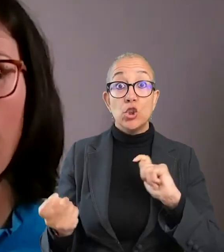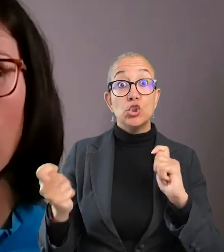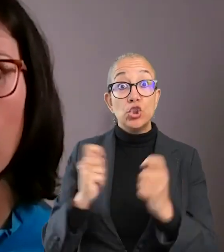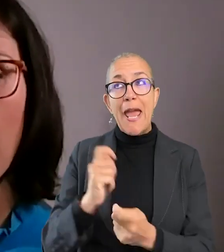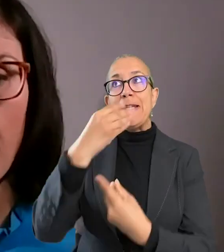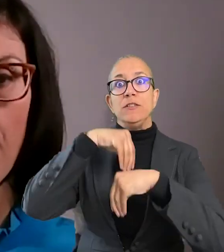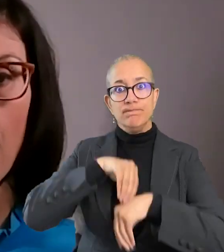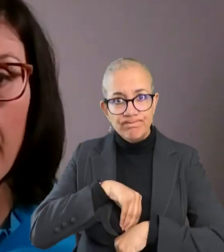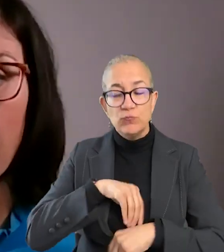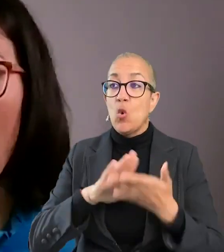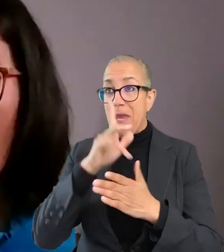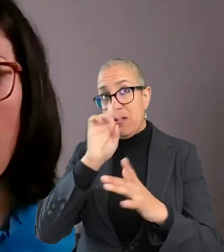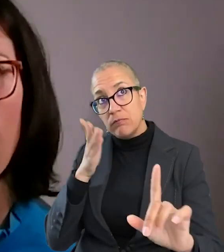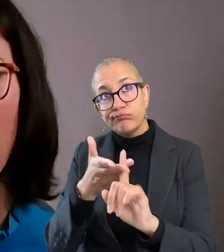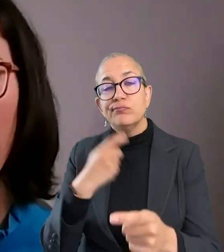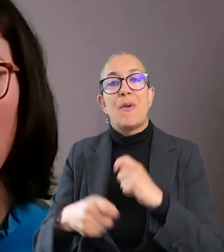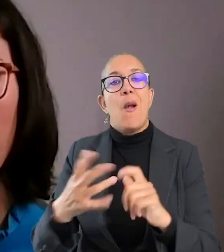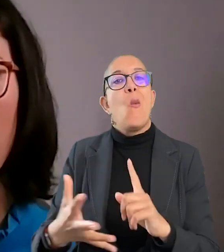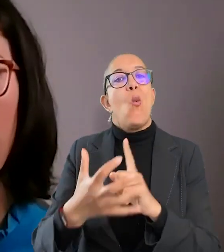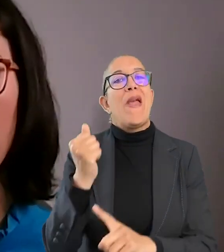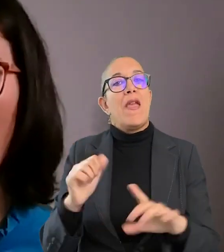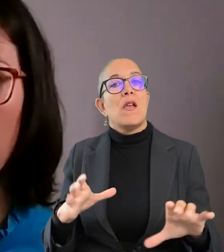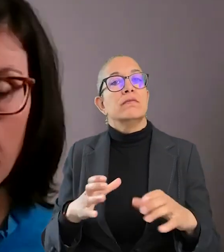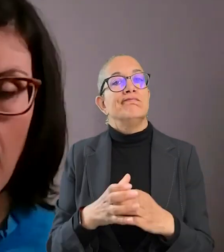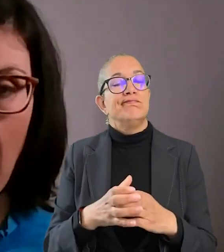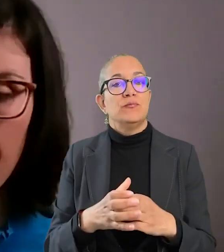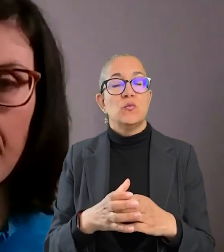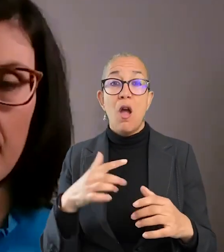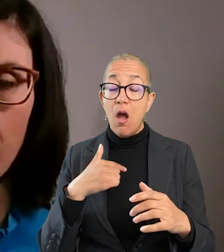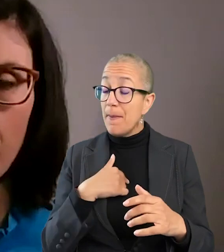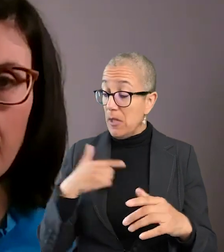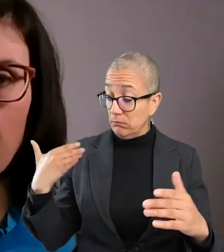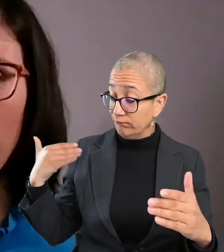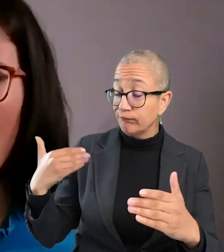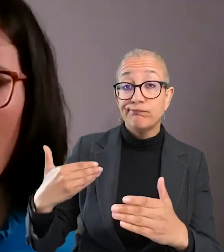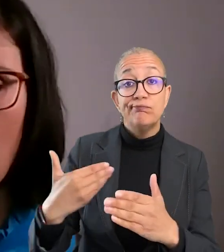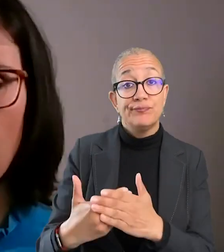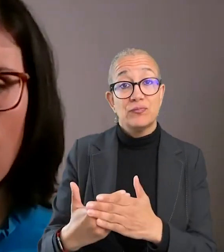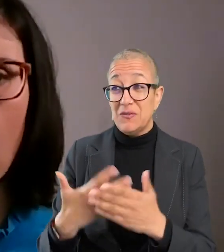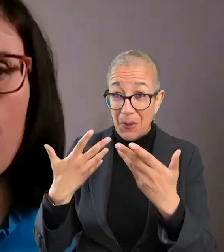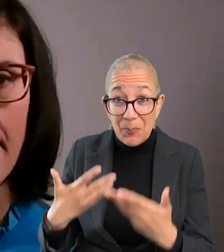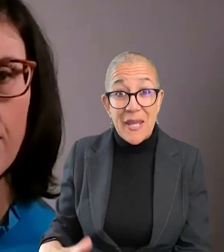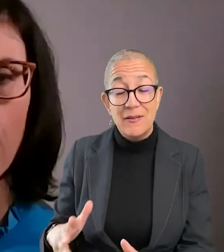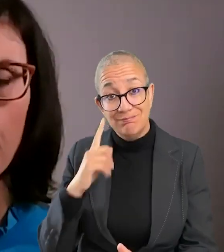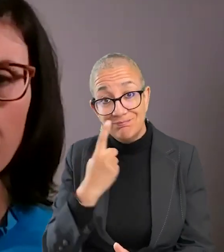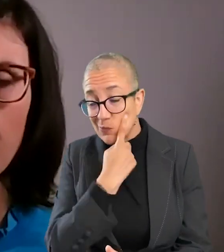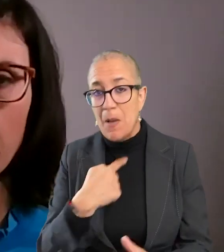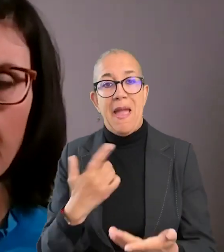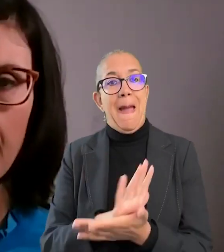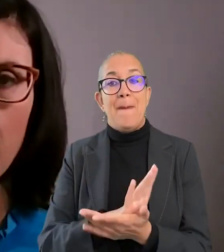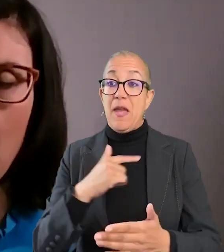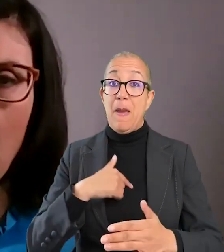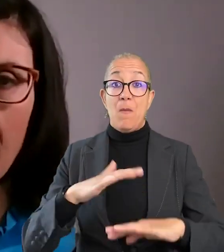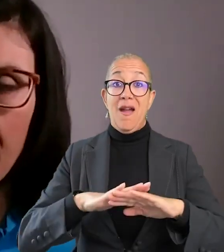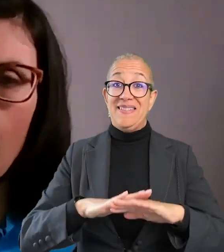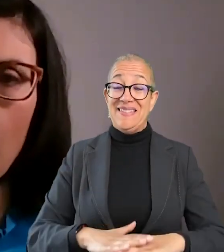winning force that we are again. And I've got a track record of doing it. I'm happy in my seat. We've got a strong base from which to build